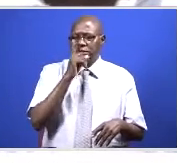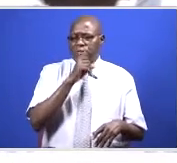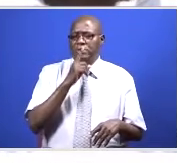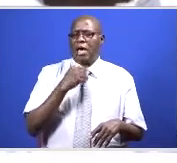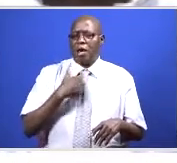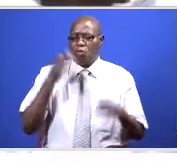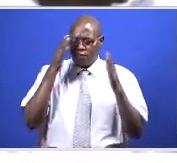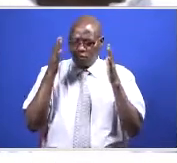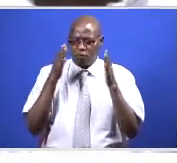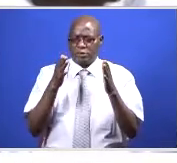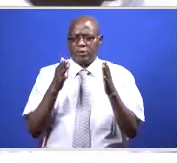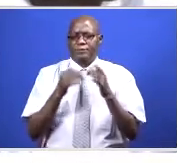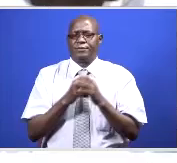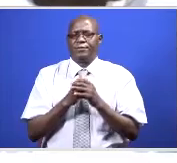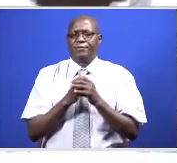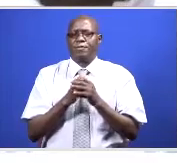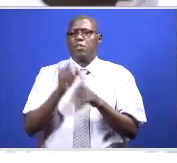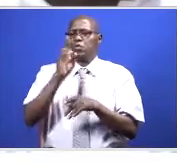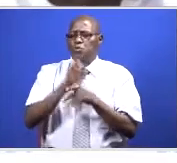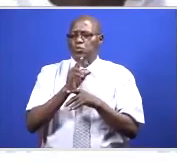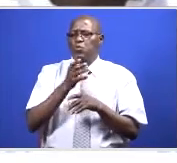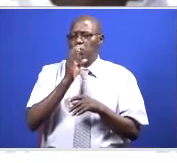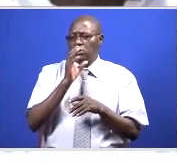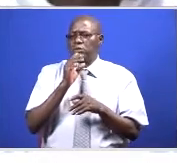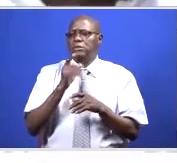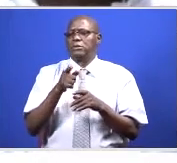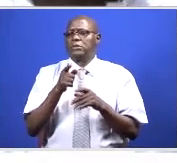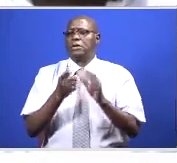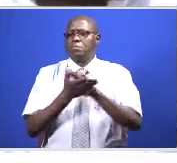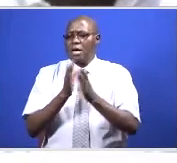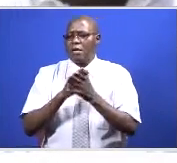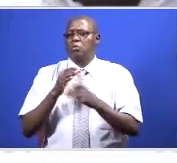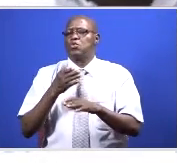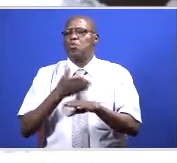Anybody who is discharging water, using water, and then it becomes wastewater